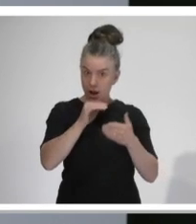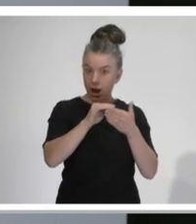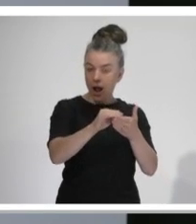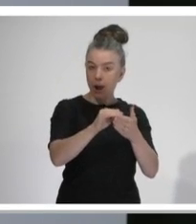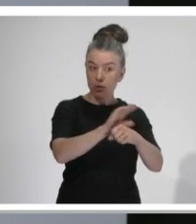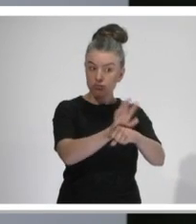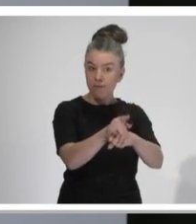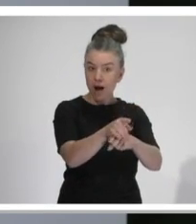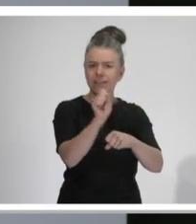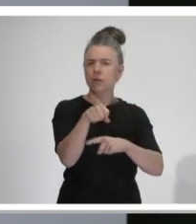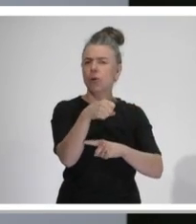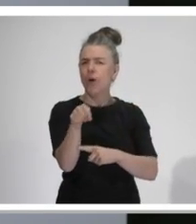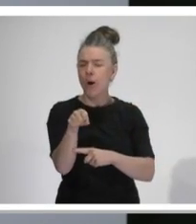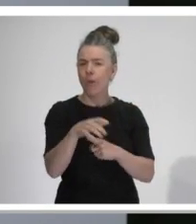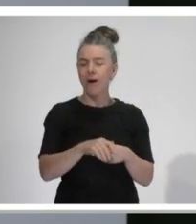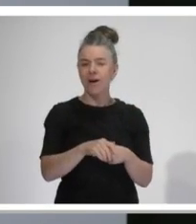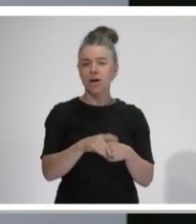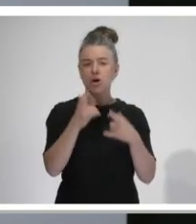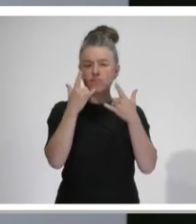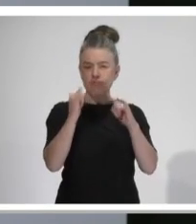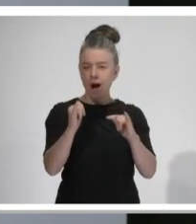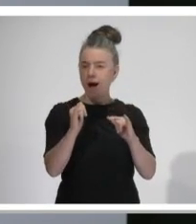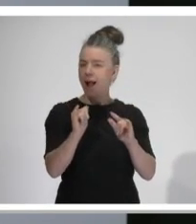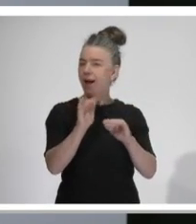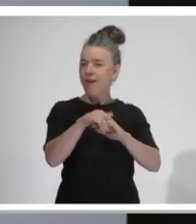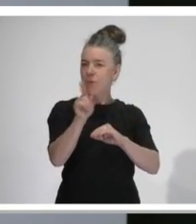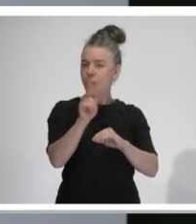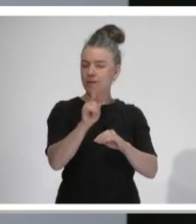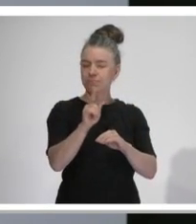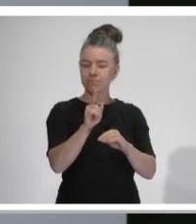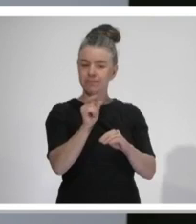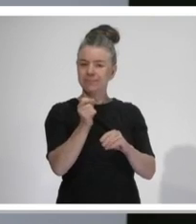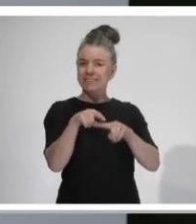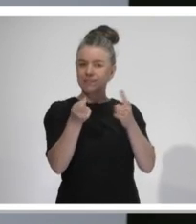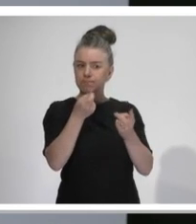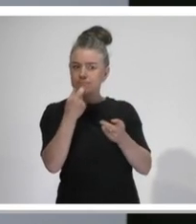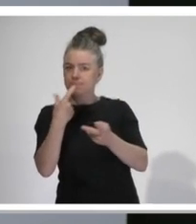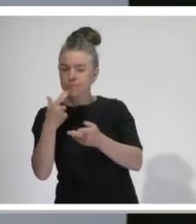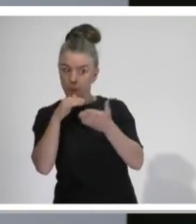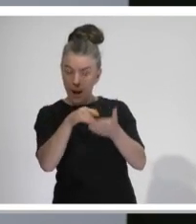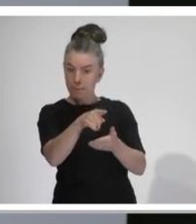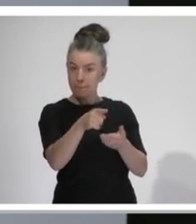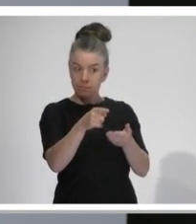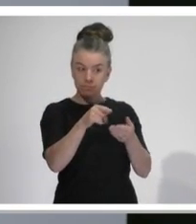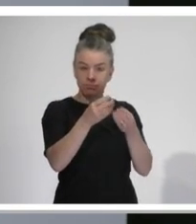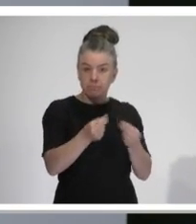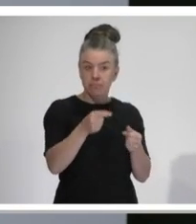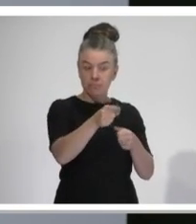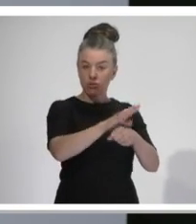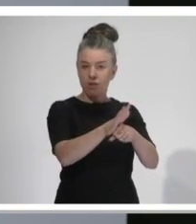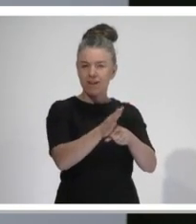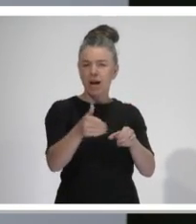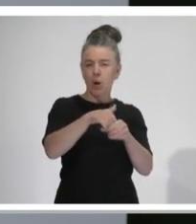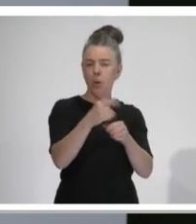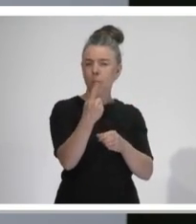COVID-19. The trials will assess potential therapeutic agents to fight COVID-19,